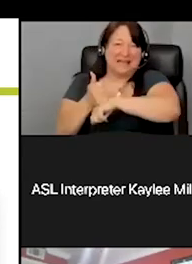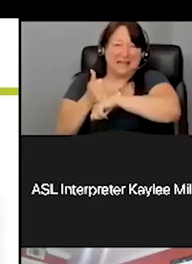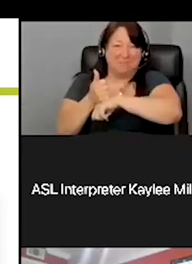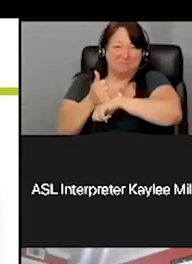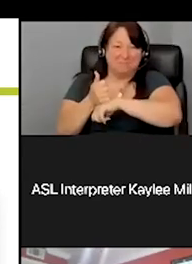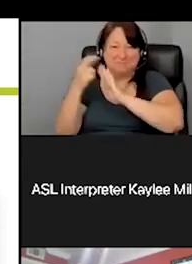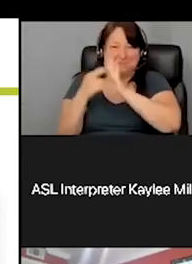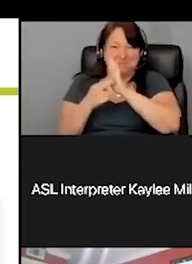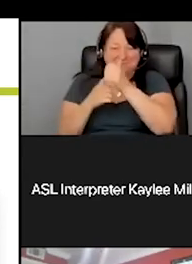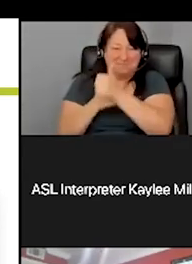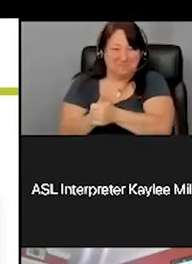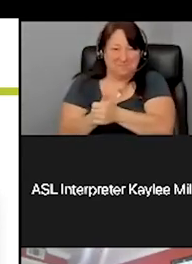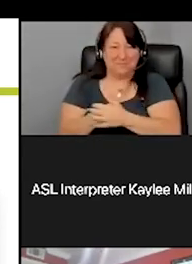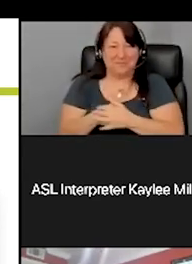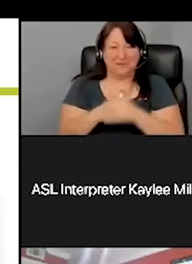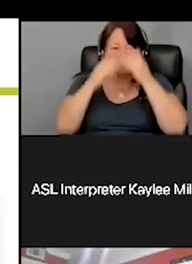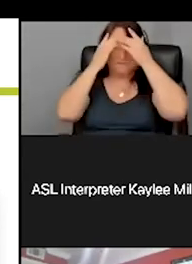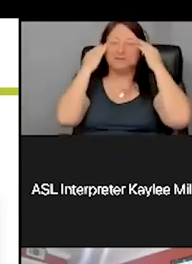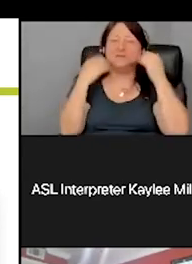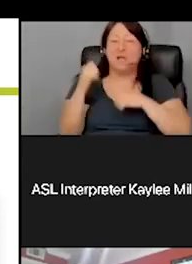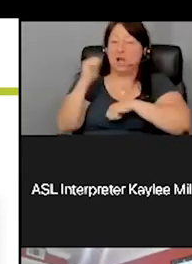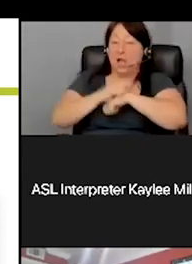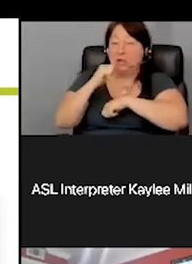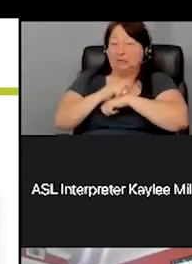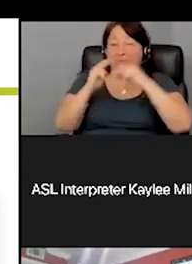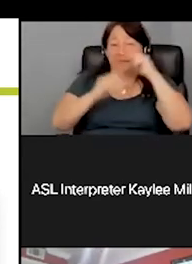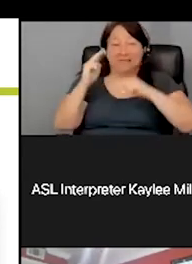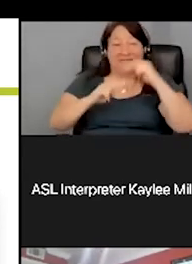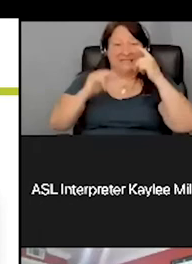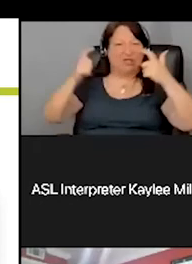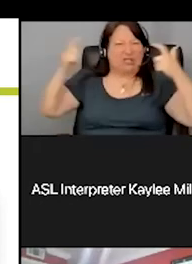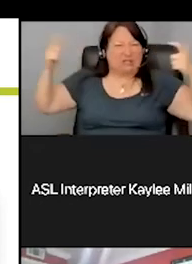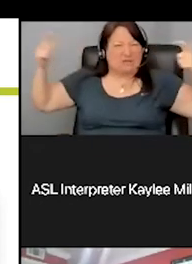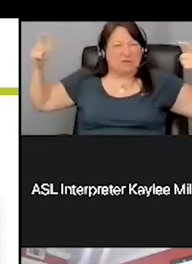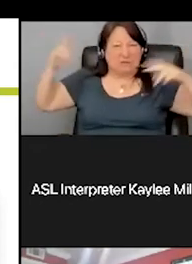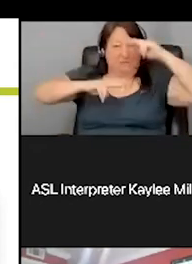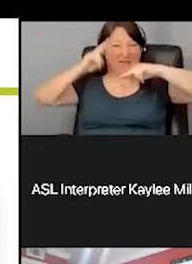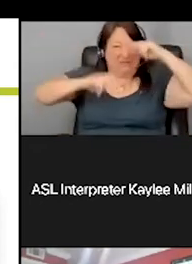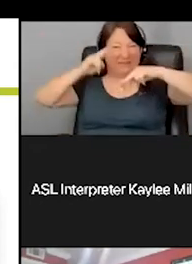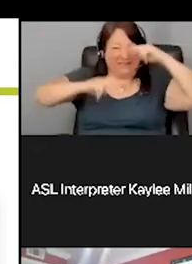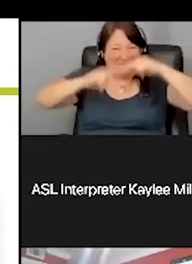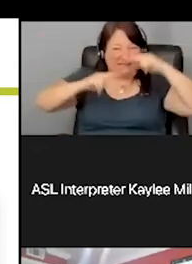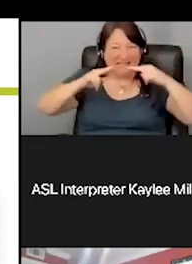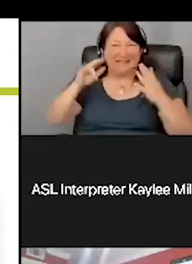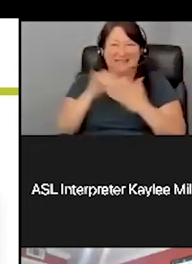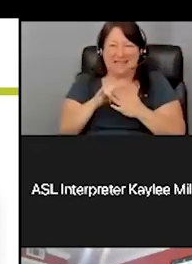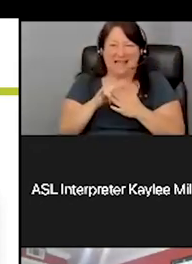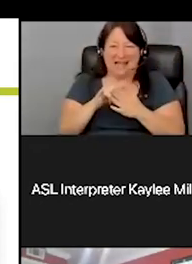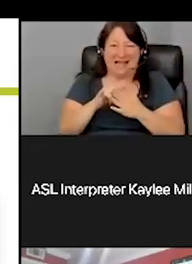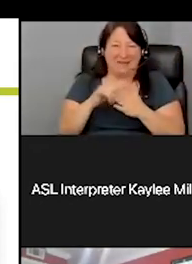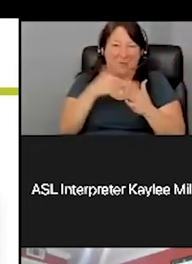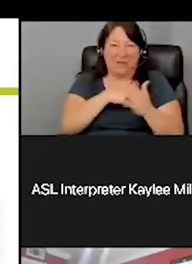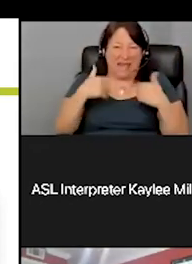Non-ductile concrete buildings, you know, these are the big, huge buildings that happen in larger